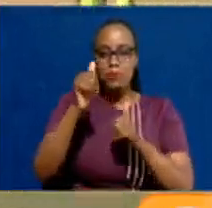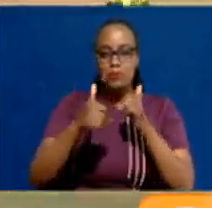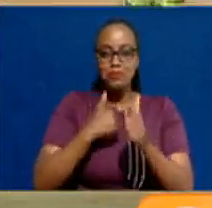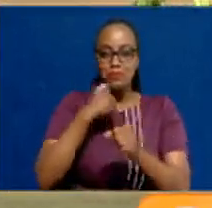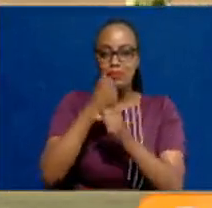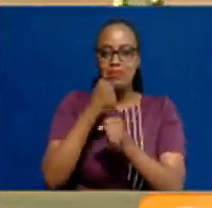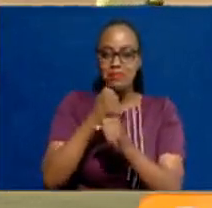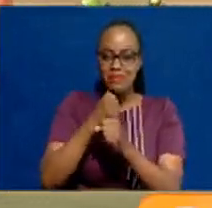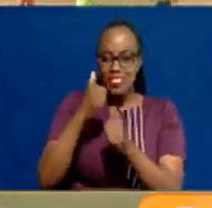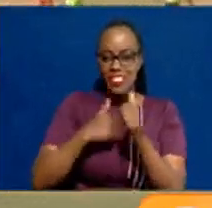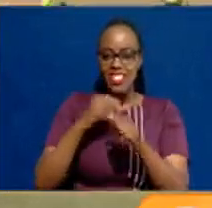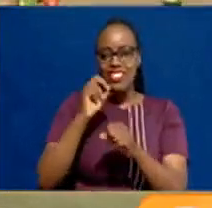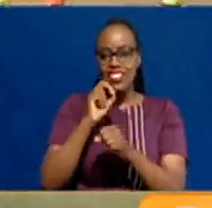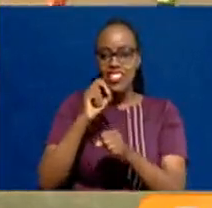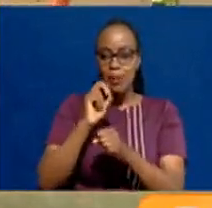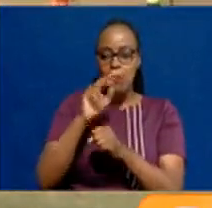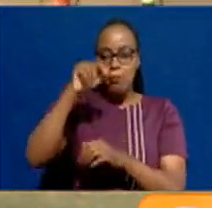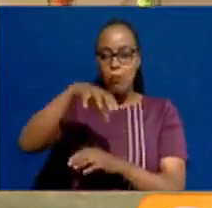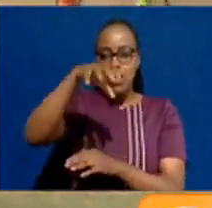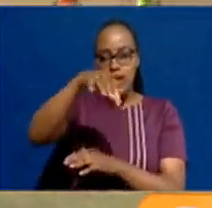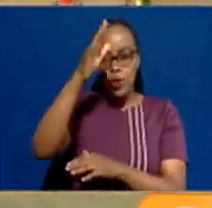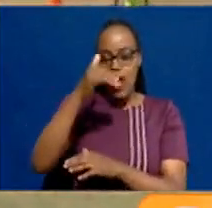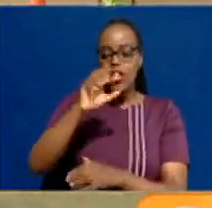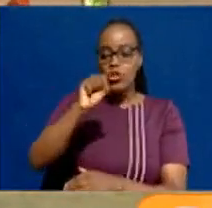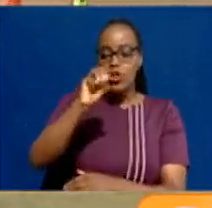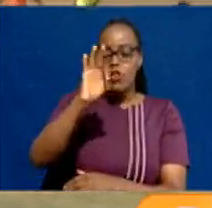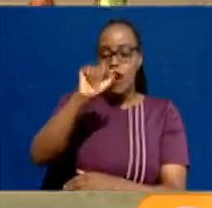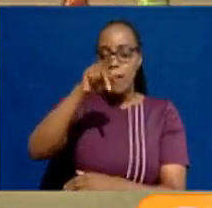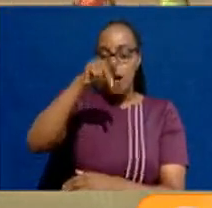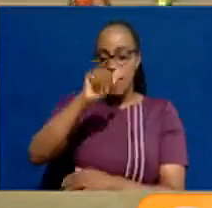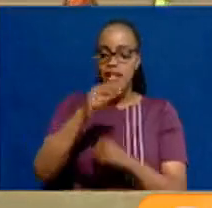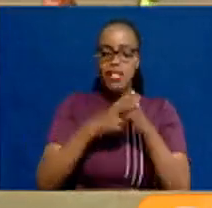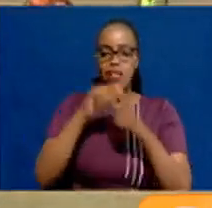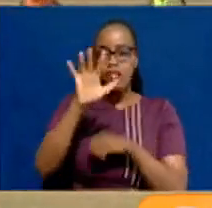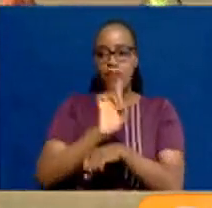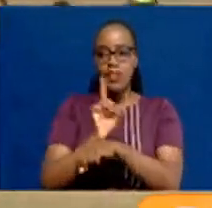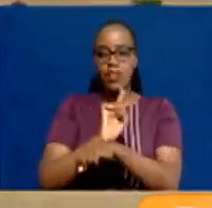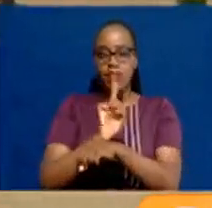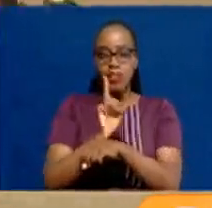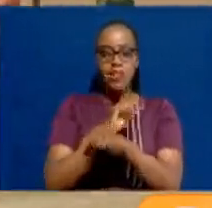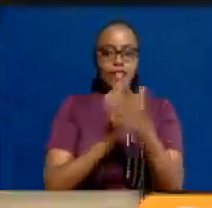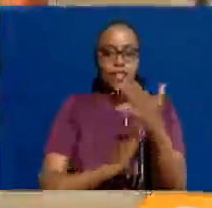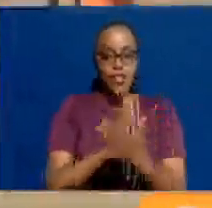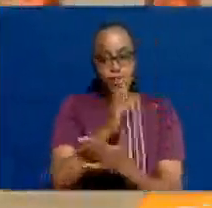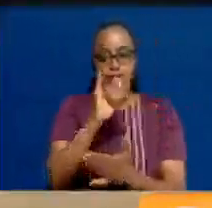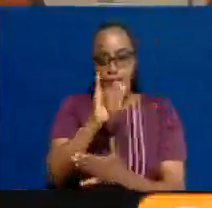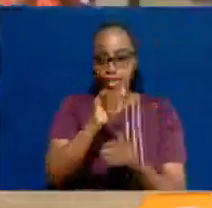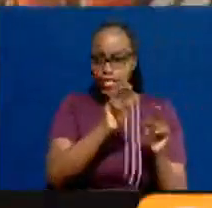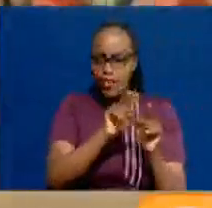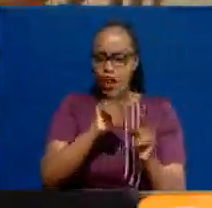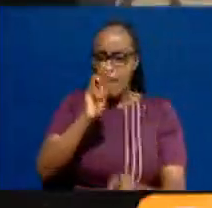Kapen in the 48th minute before Sofapaka responded in the 75th minute through a header from Rodi